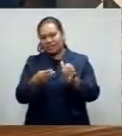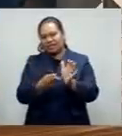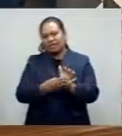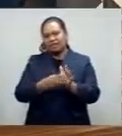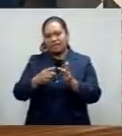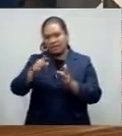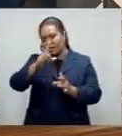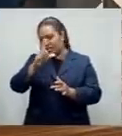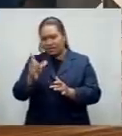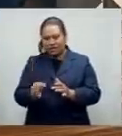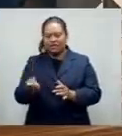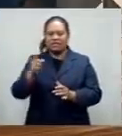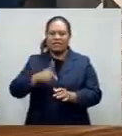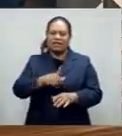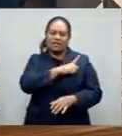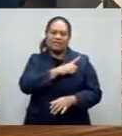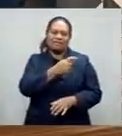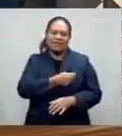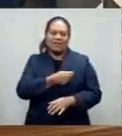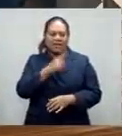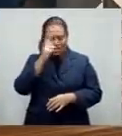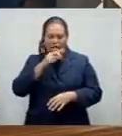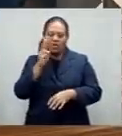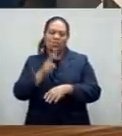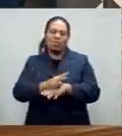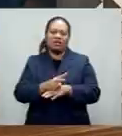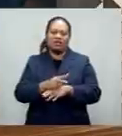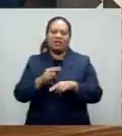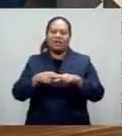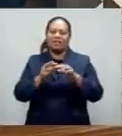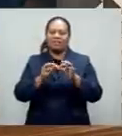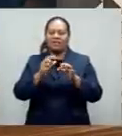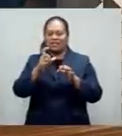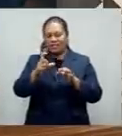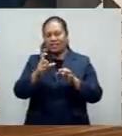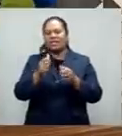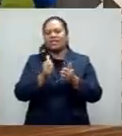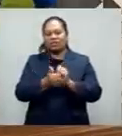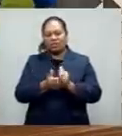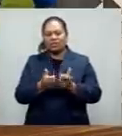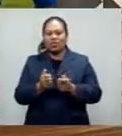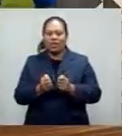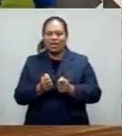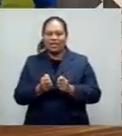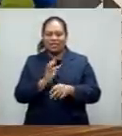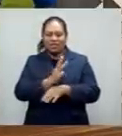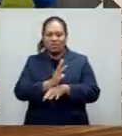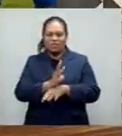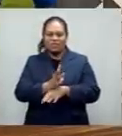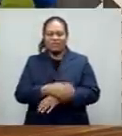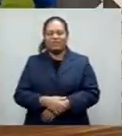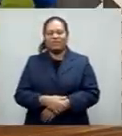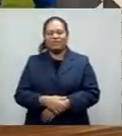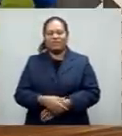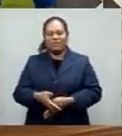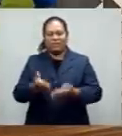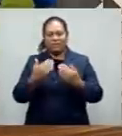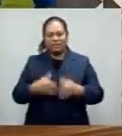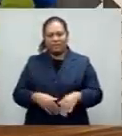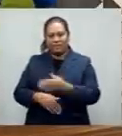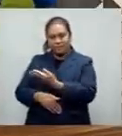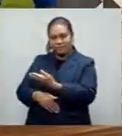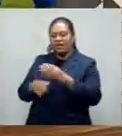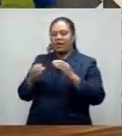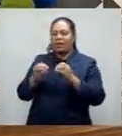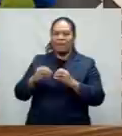Italy and Spain, and you can watch this game on FBC Sports on the Walesi platform. Brazil is through to the final